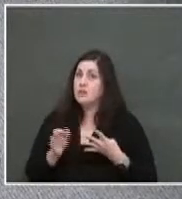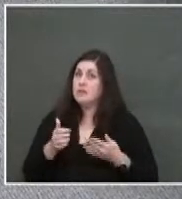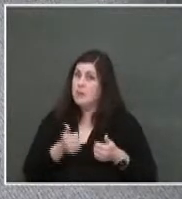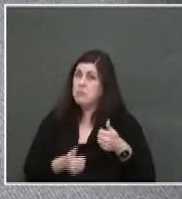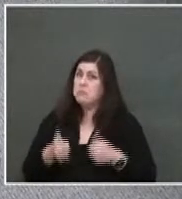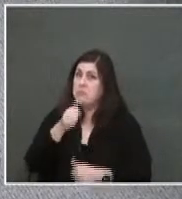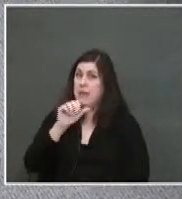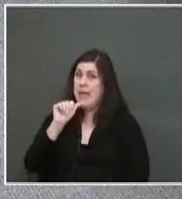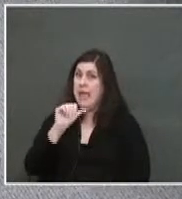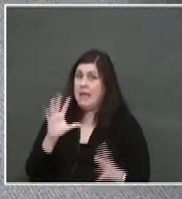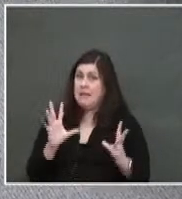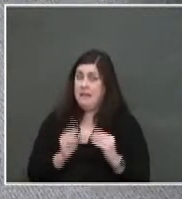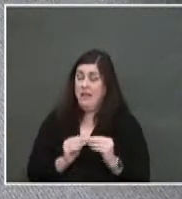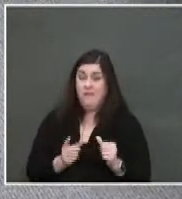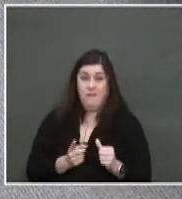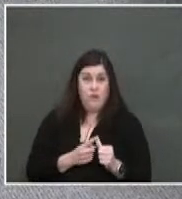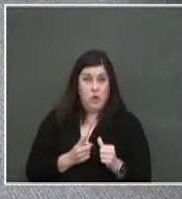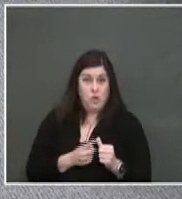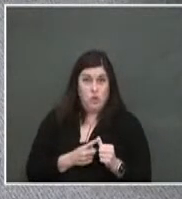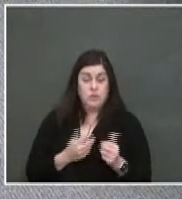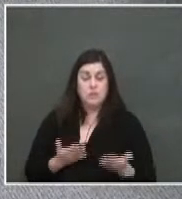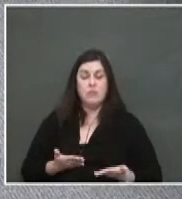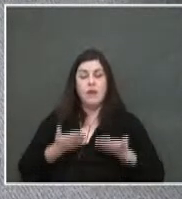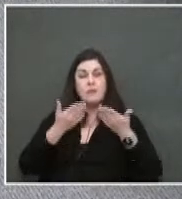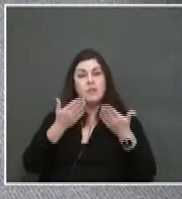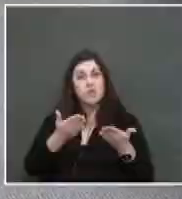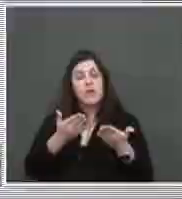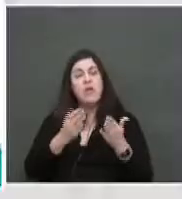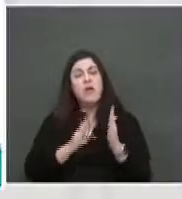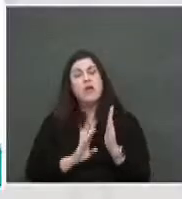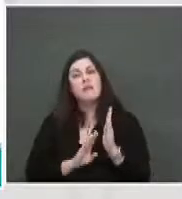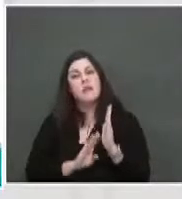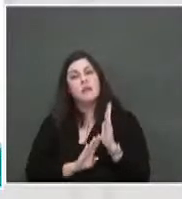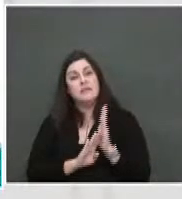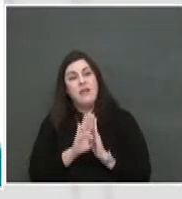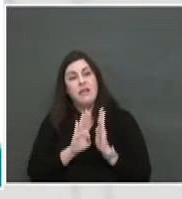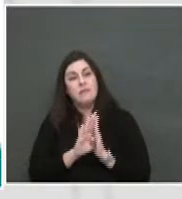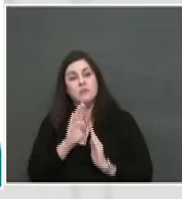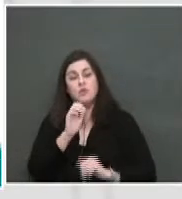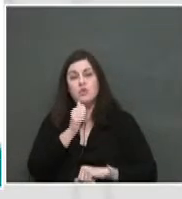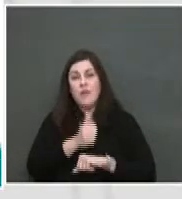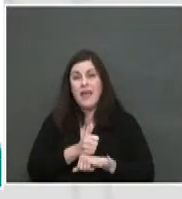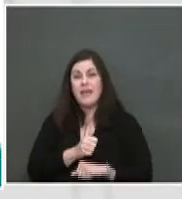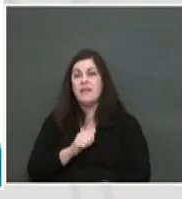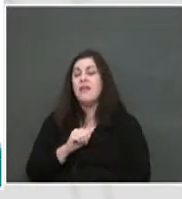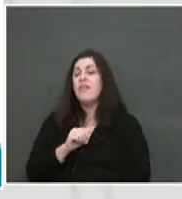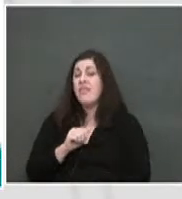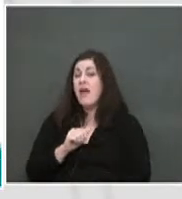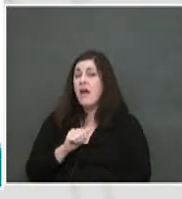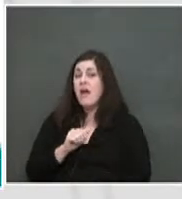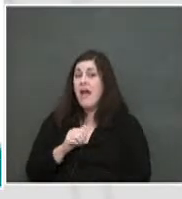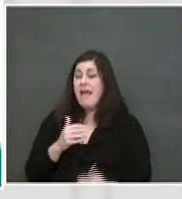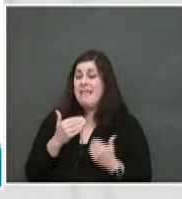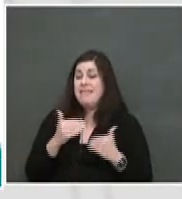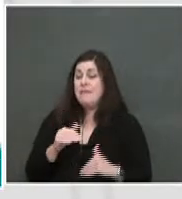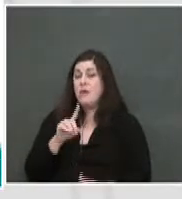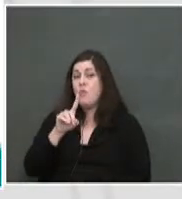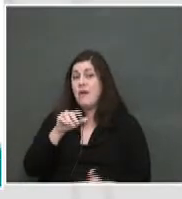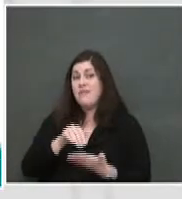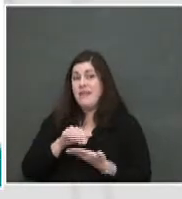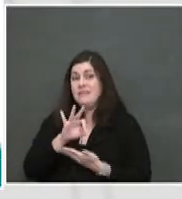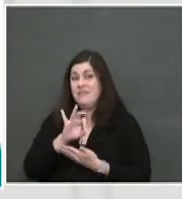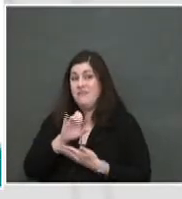session. The first one is the first recommendation that we developed to create a 1,000 feet buffer from residential